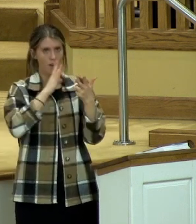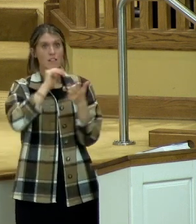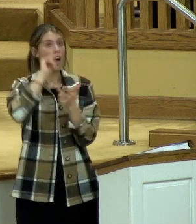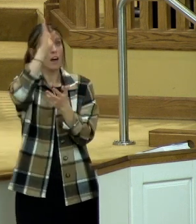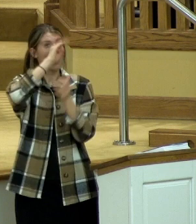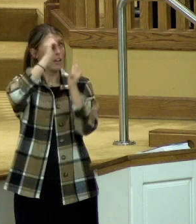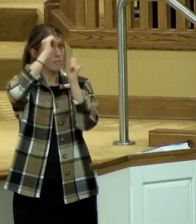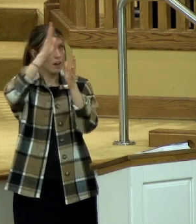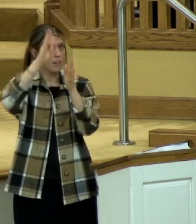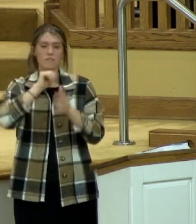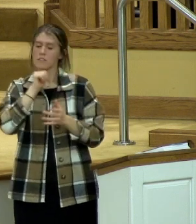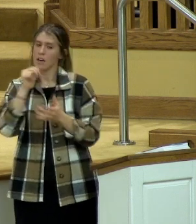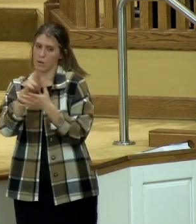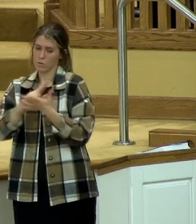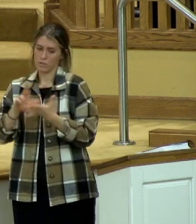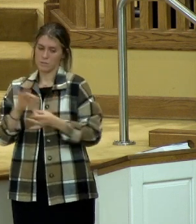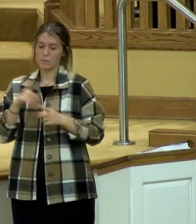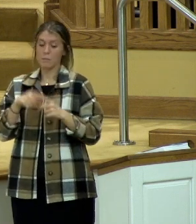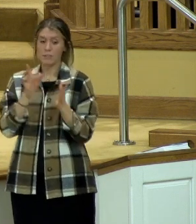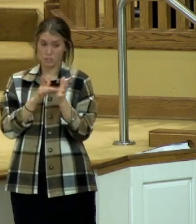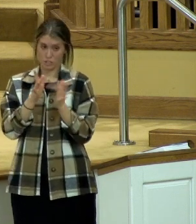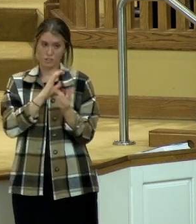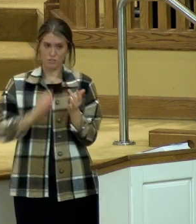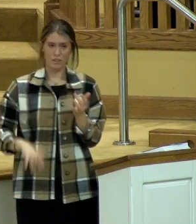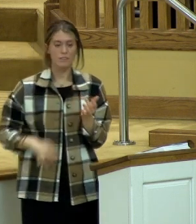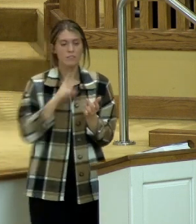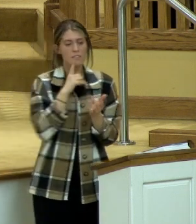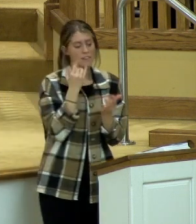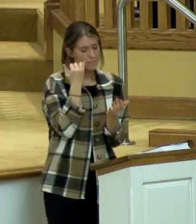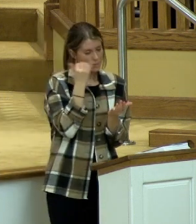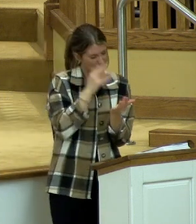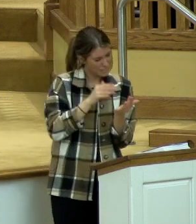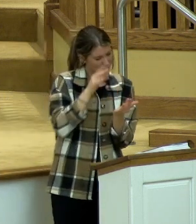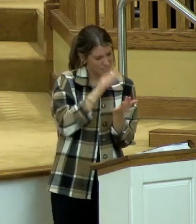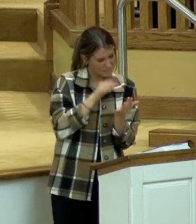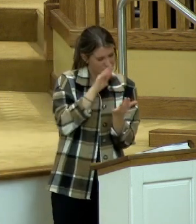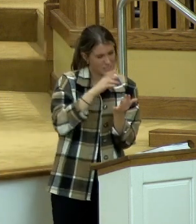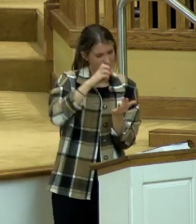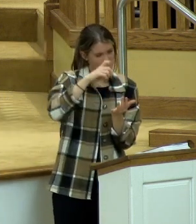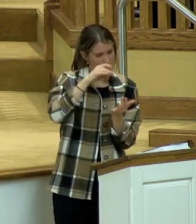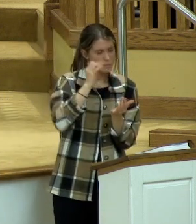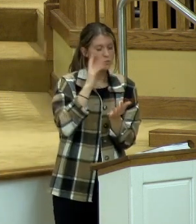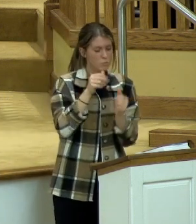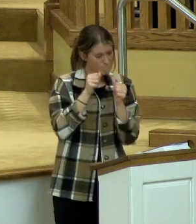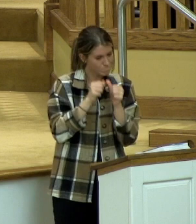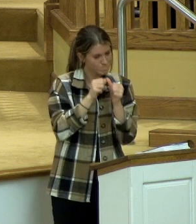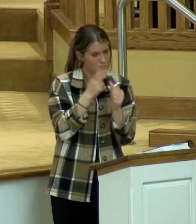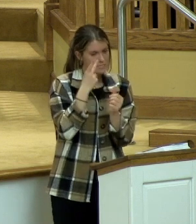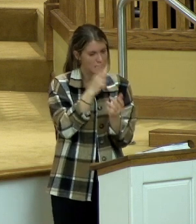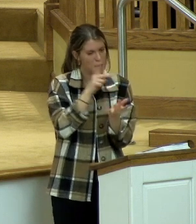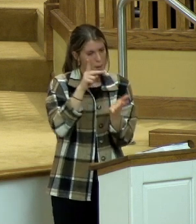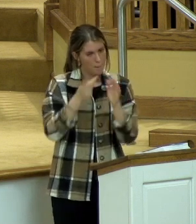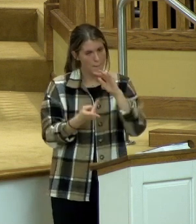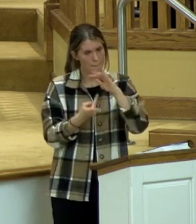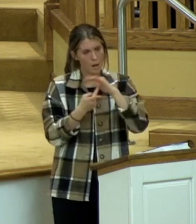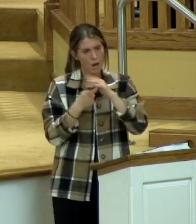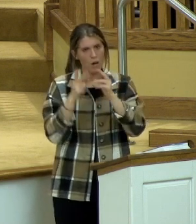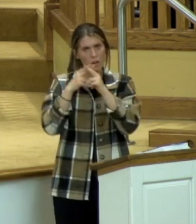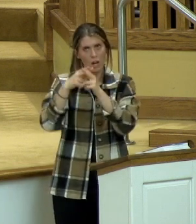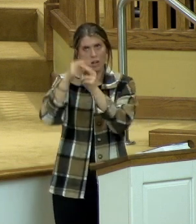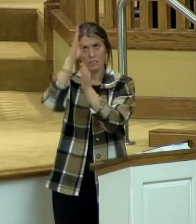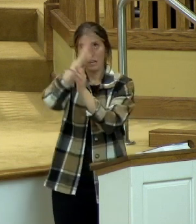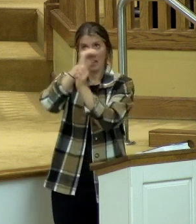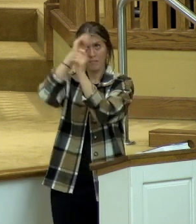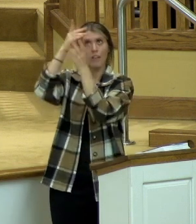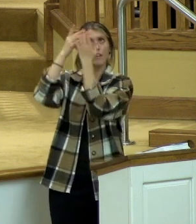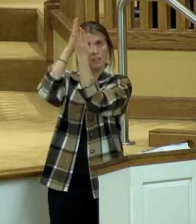Father and not the Holy Spirit. In fact, if you study the epistles, you will consistently see Paul call God the Father,